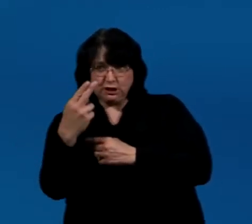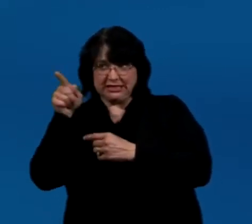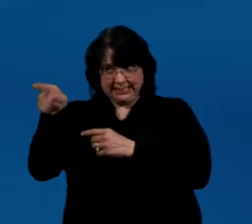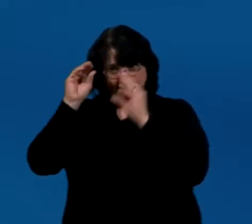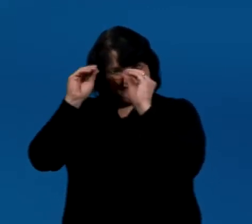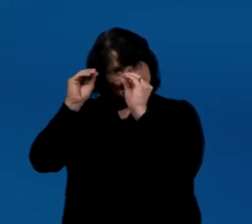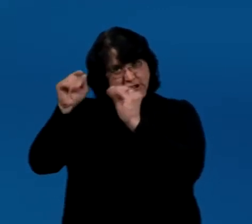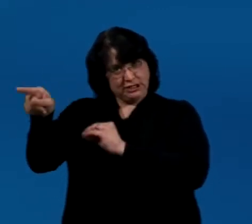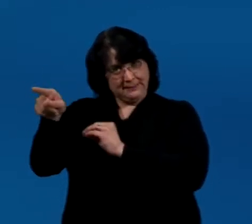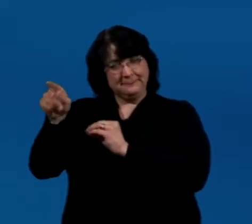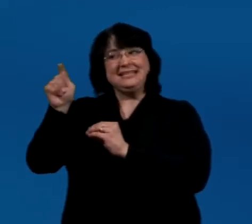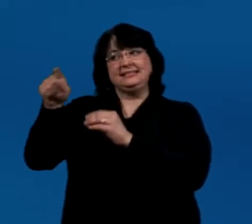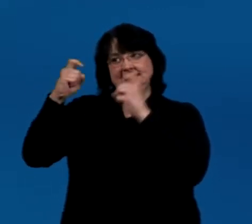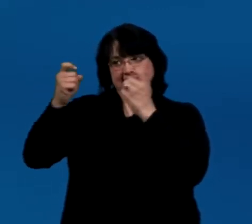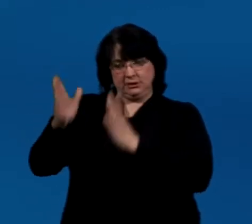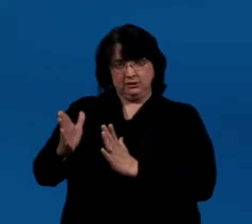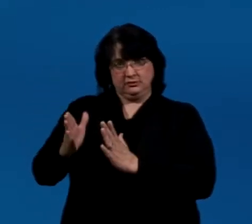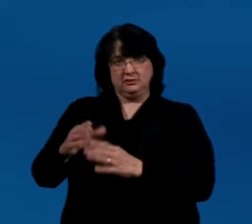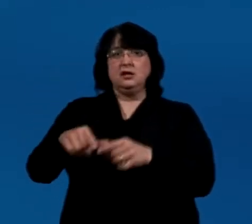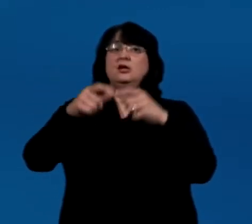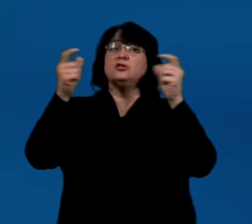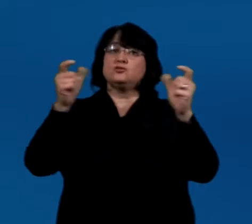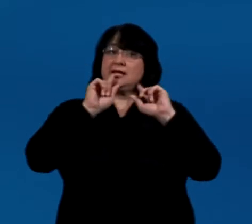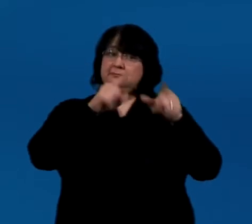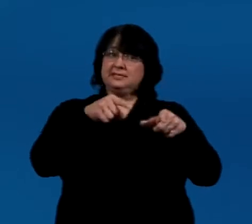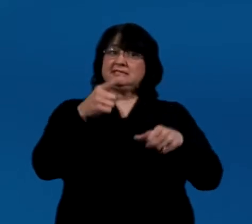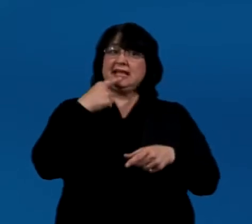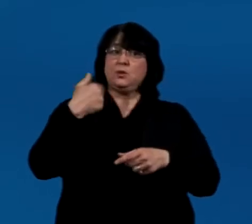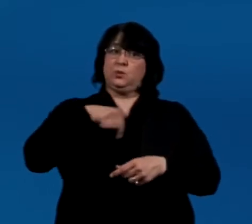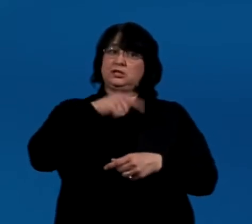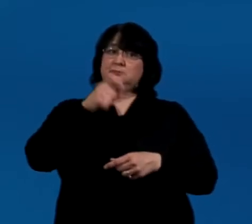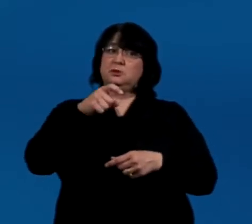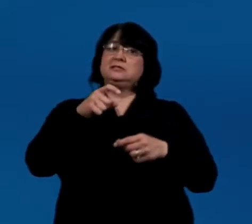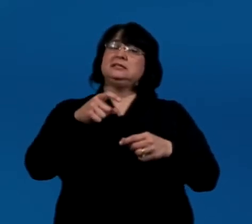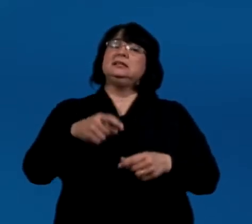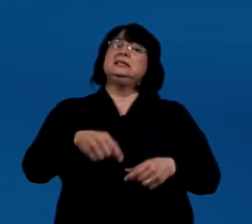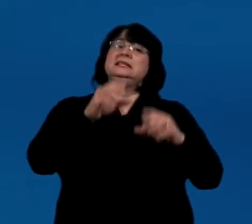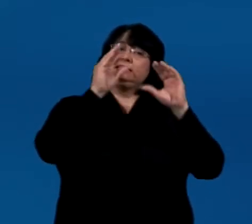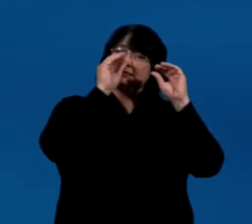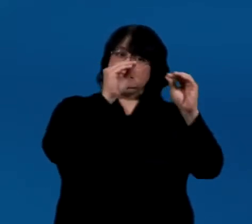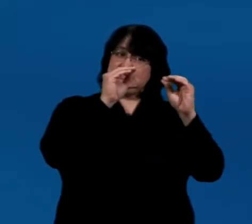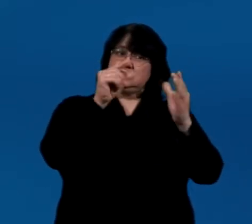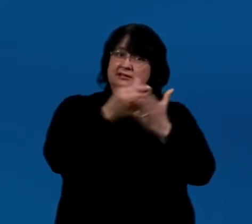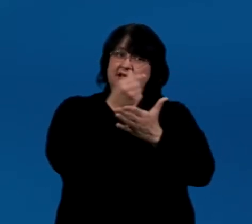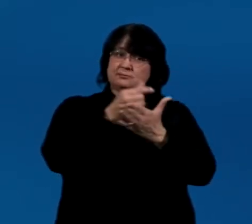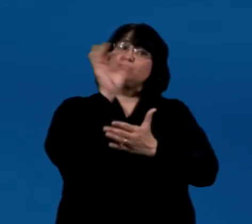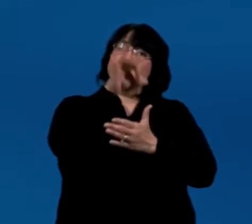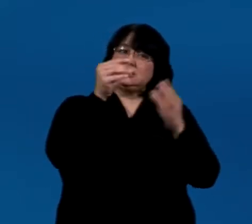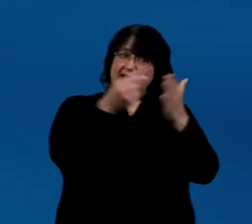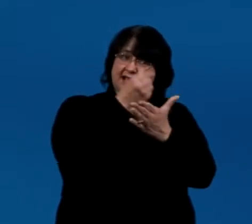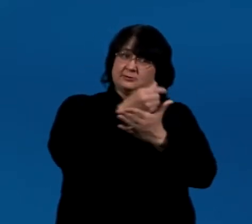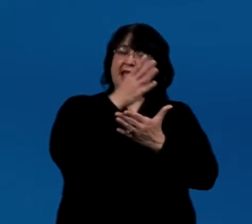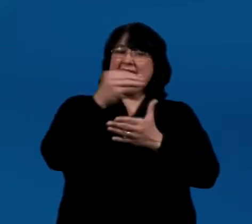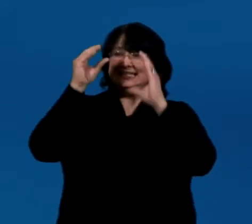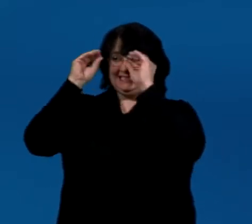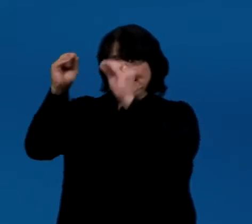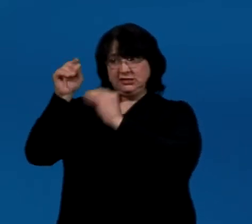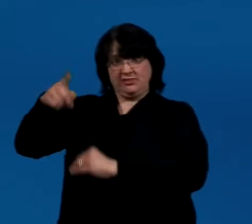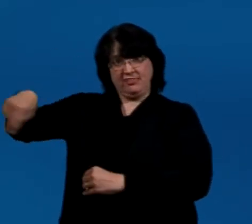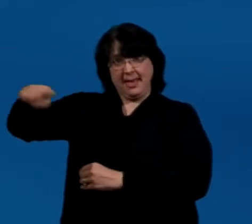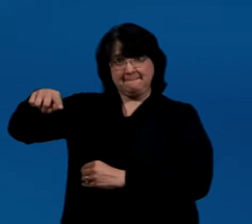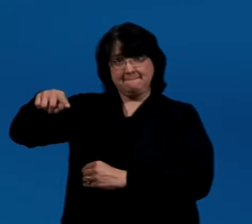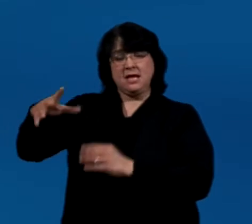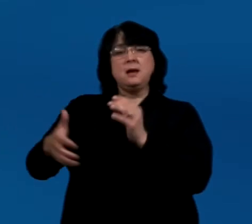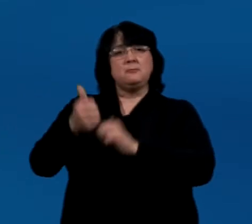sinner. See, the Great Commission said we're to preach the gospel and teach. We leave that out in this. They, most of the time,